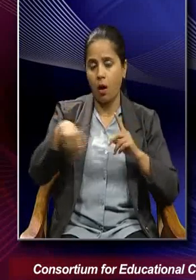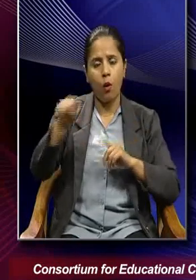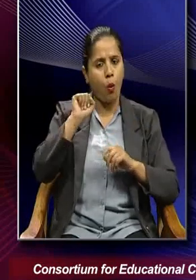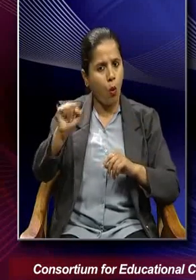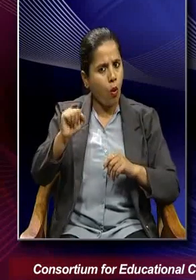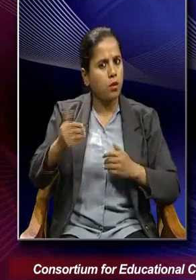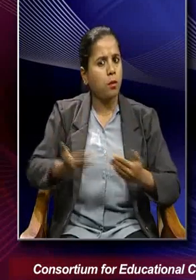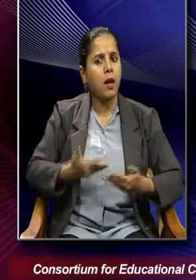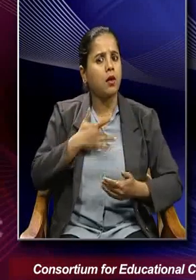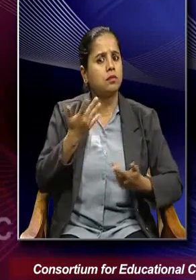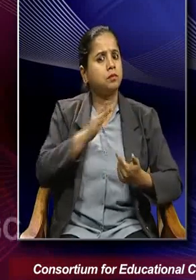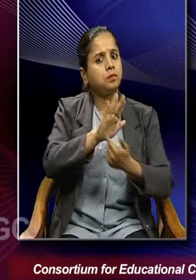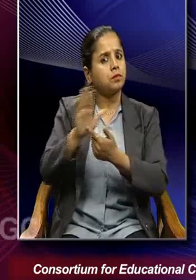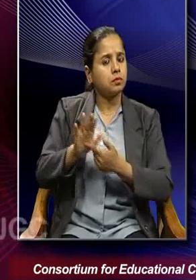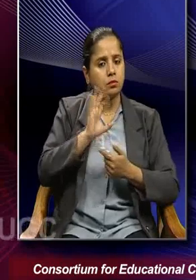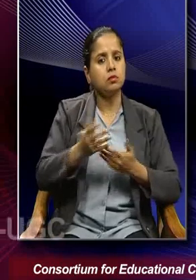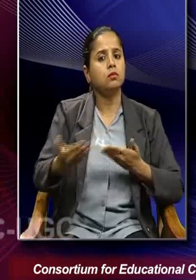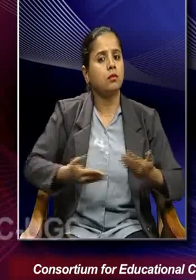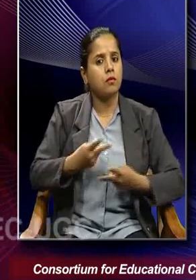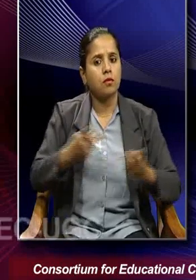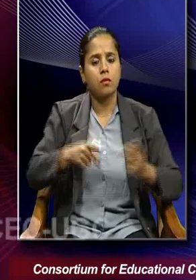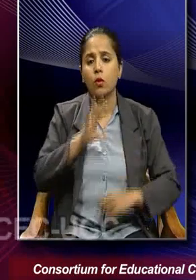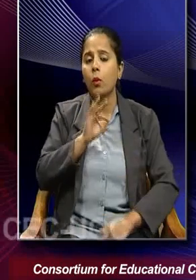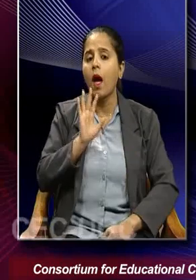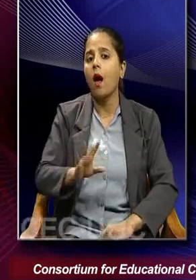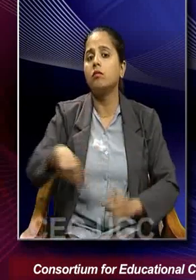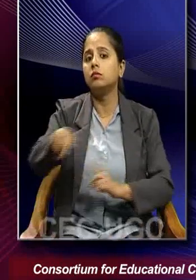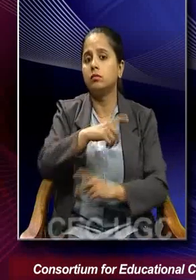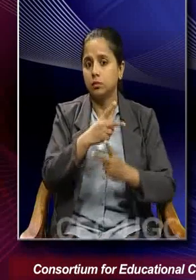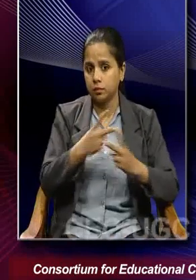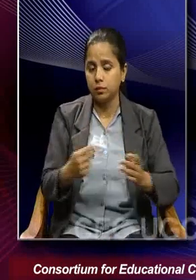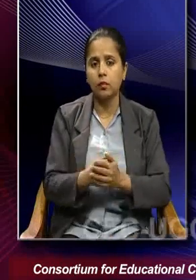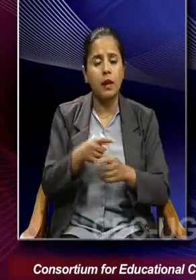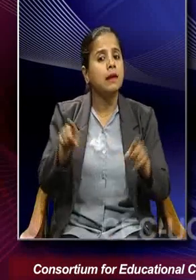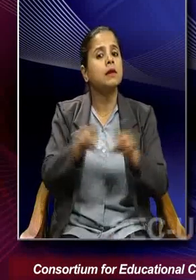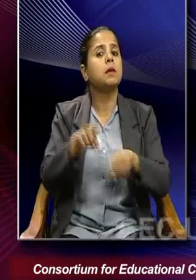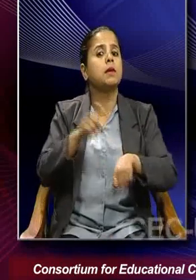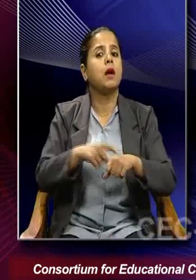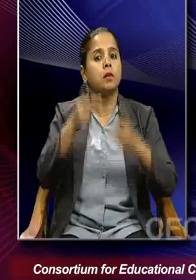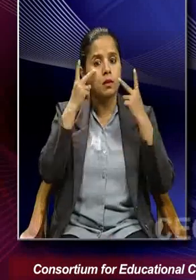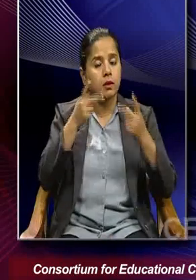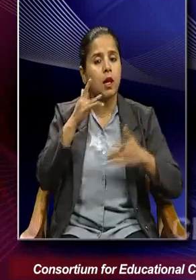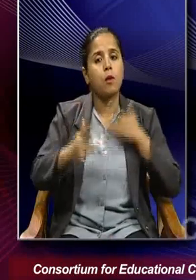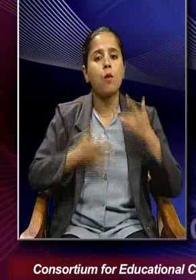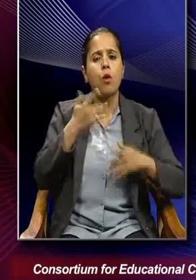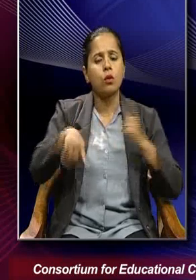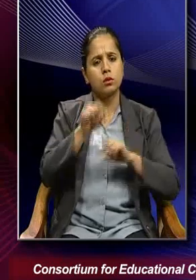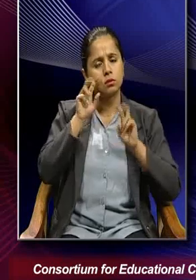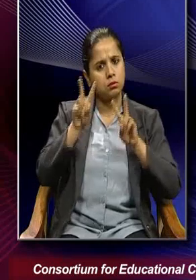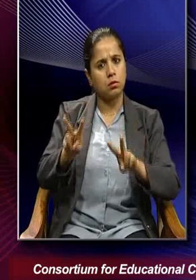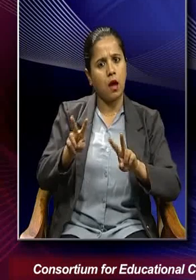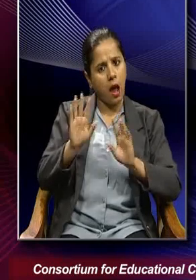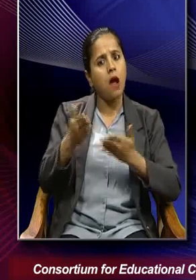has portrayed the characters which are true to reality, and at the same time the kind of emotional appeal which is also